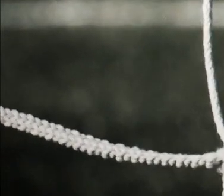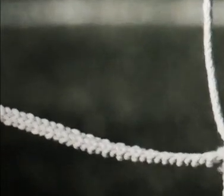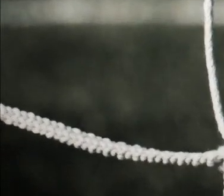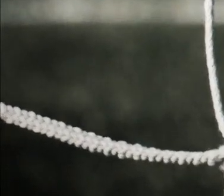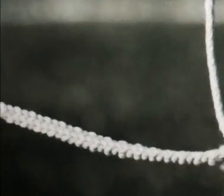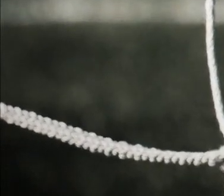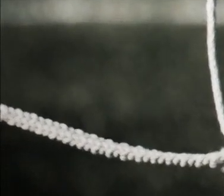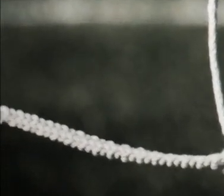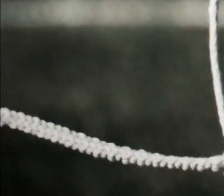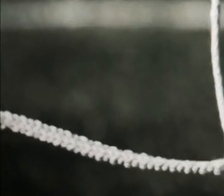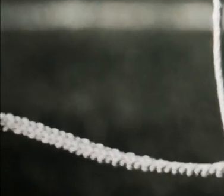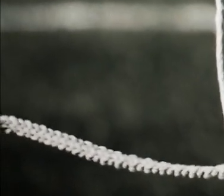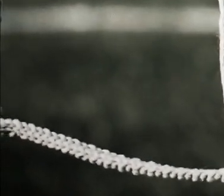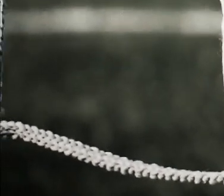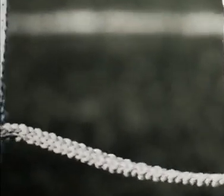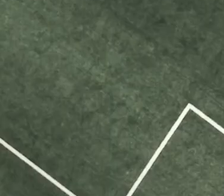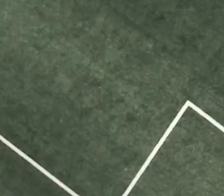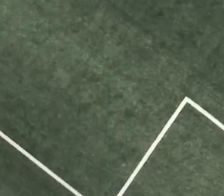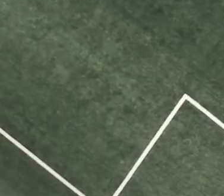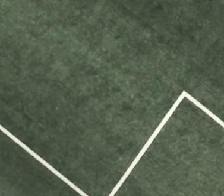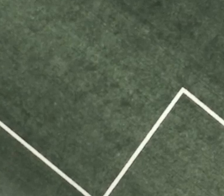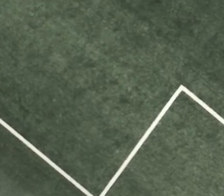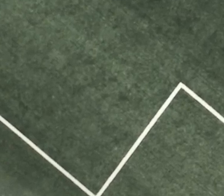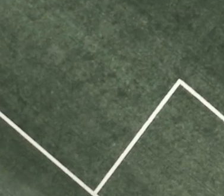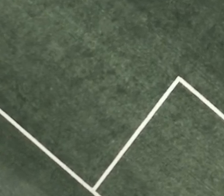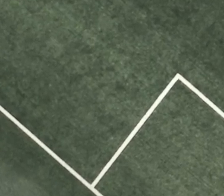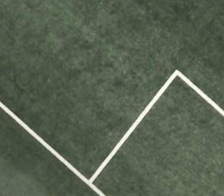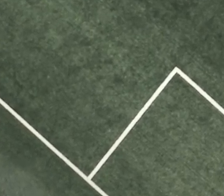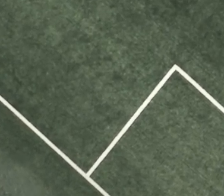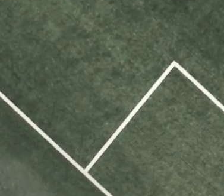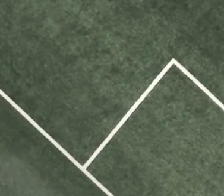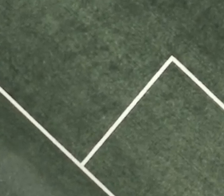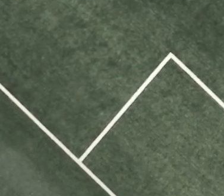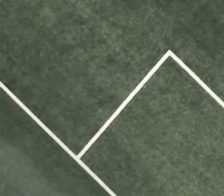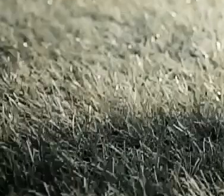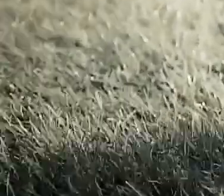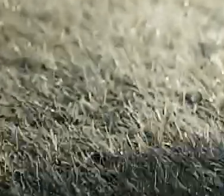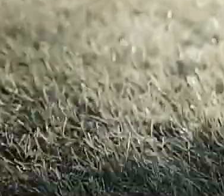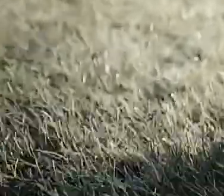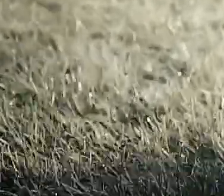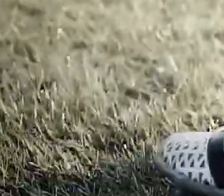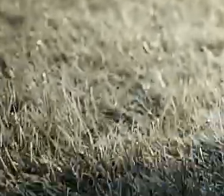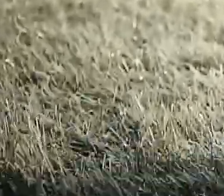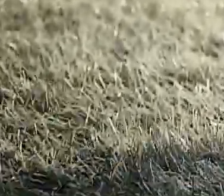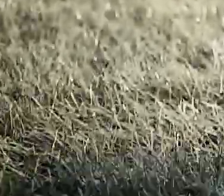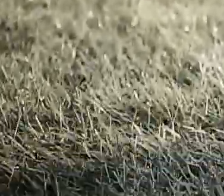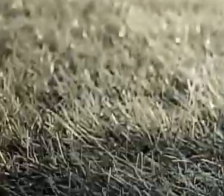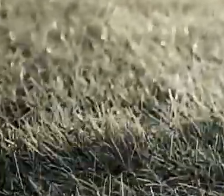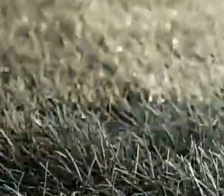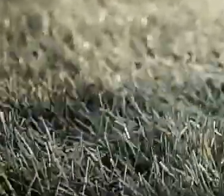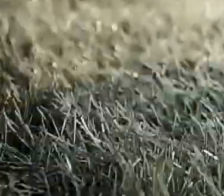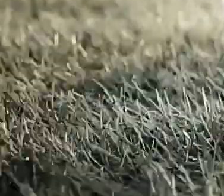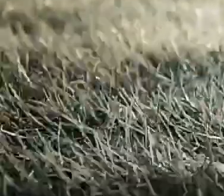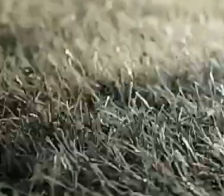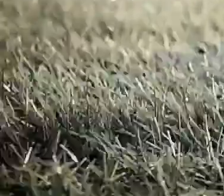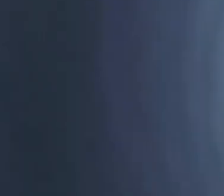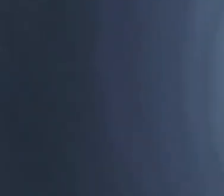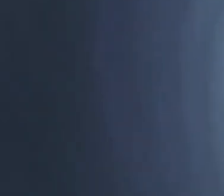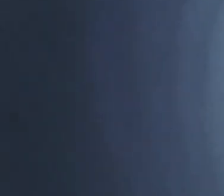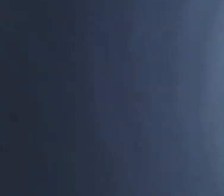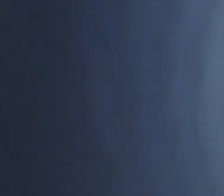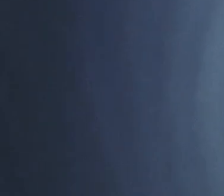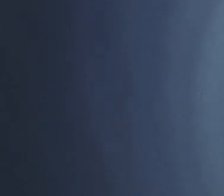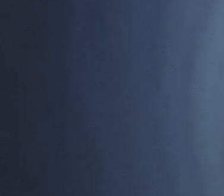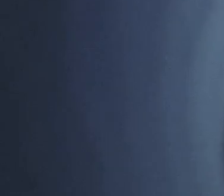13 when everything changed. John was injured during a game one night. The Kermers thought it might be a bone bruise.